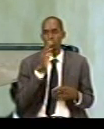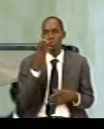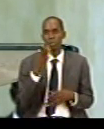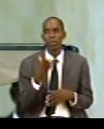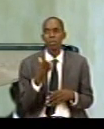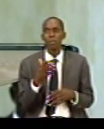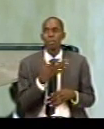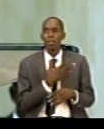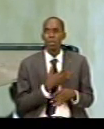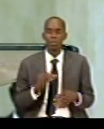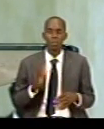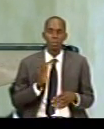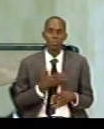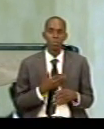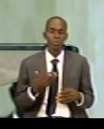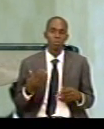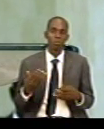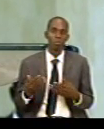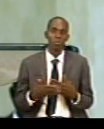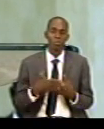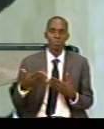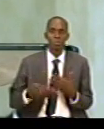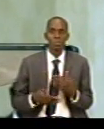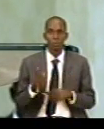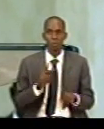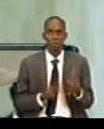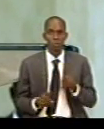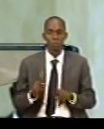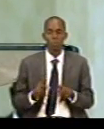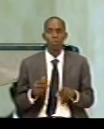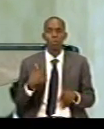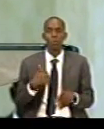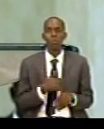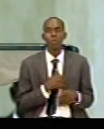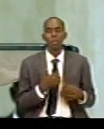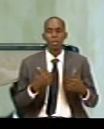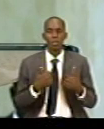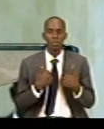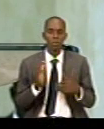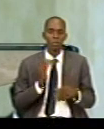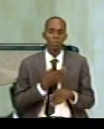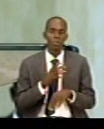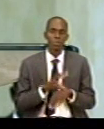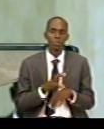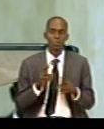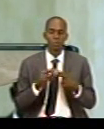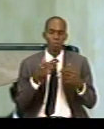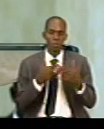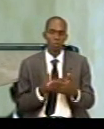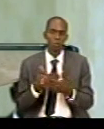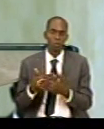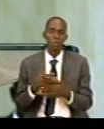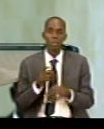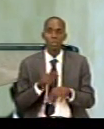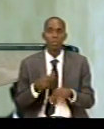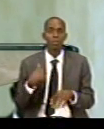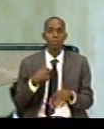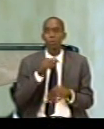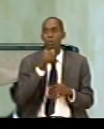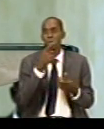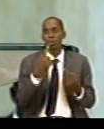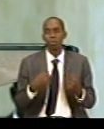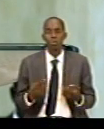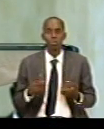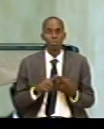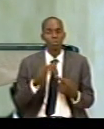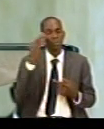newcomers also, we have our churches very close to us. The period we do not come here, find